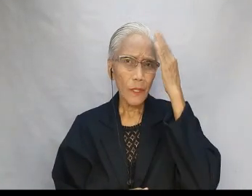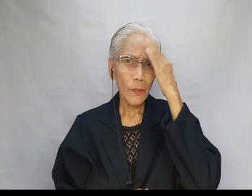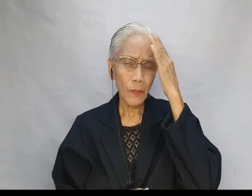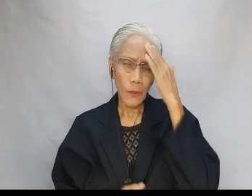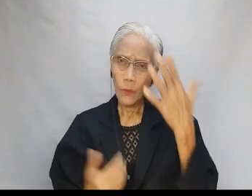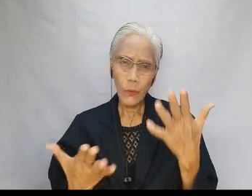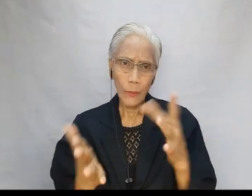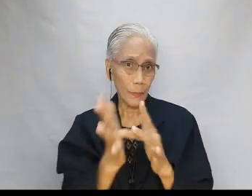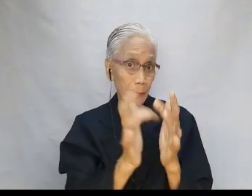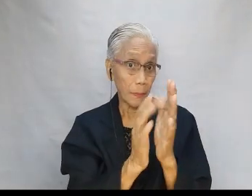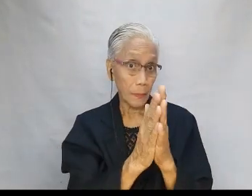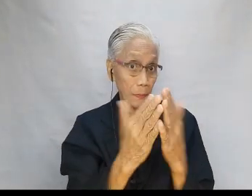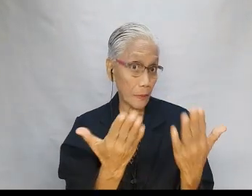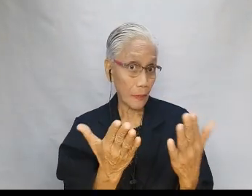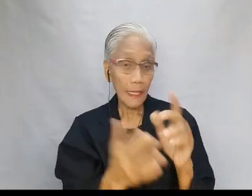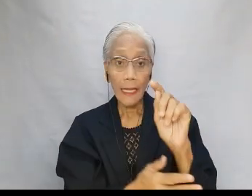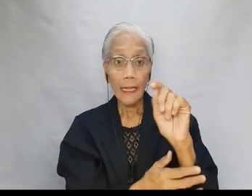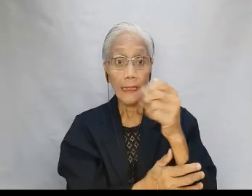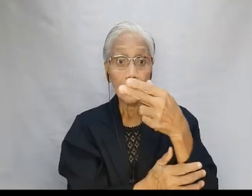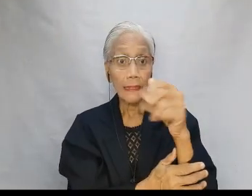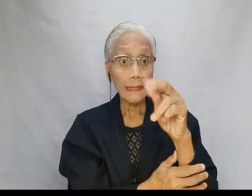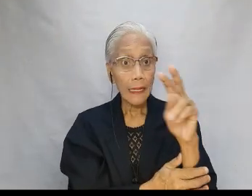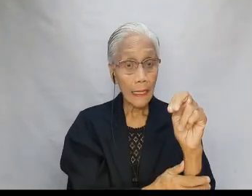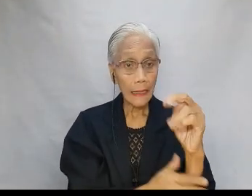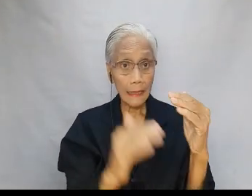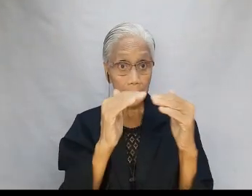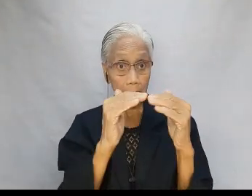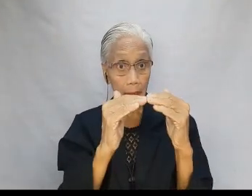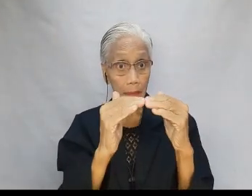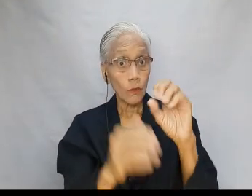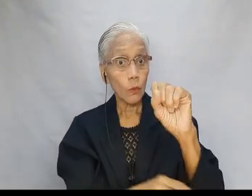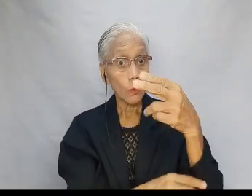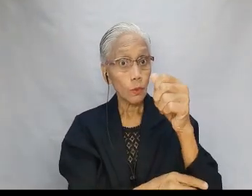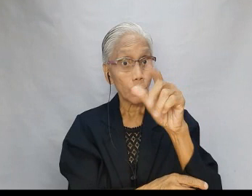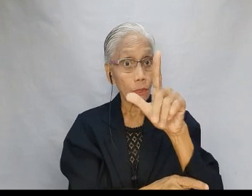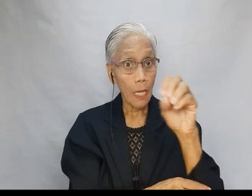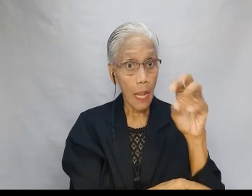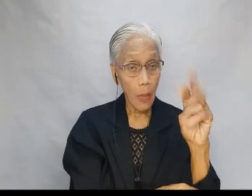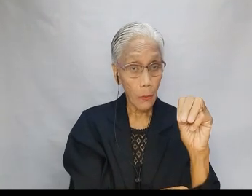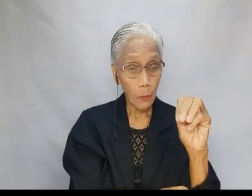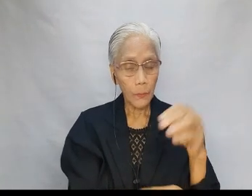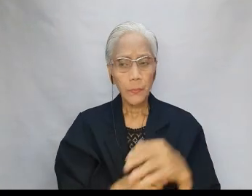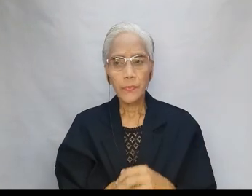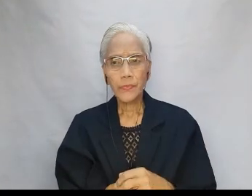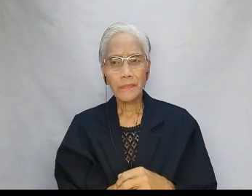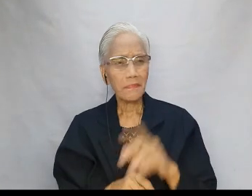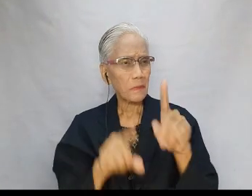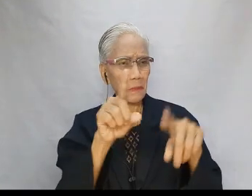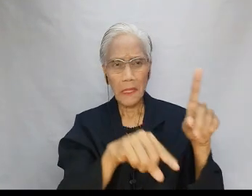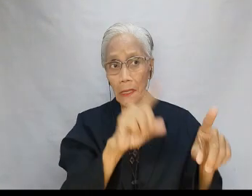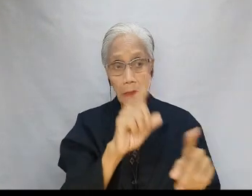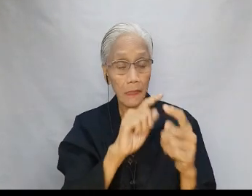You know, in the scriptures, tahan is equivalent to shalom. In